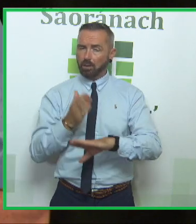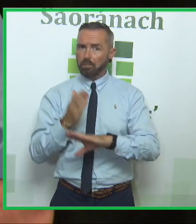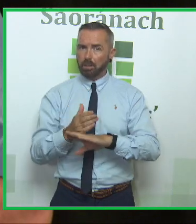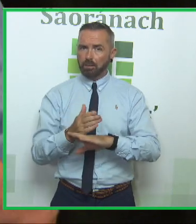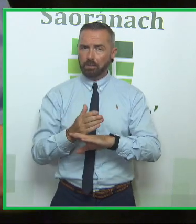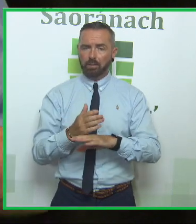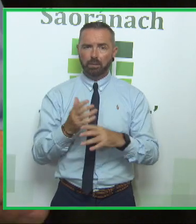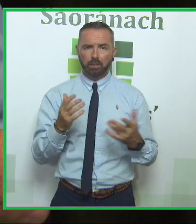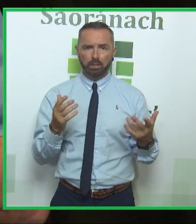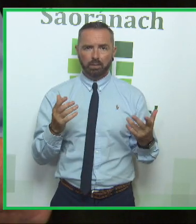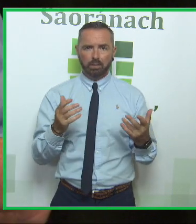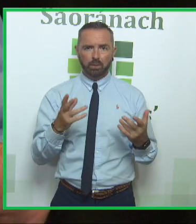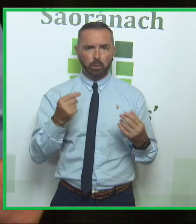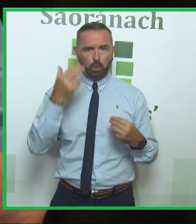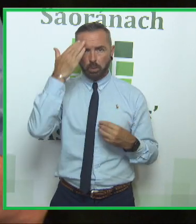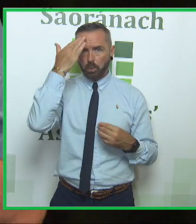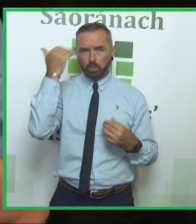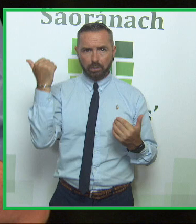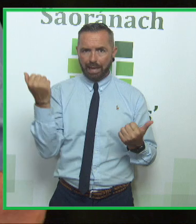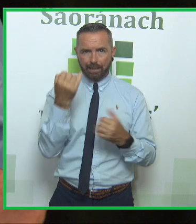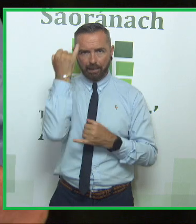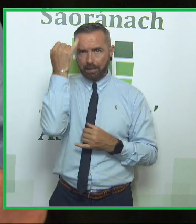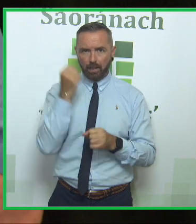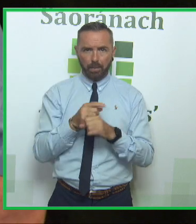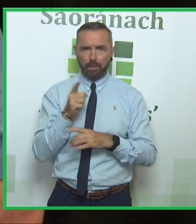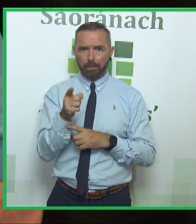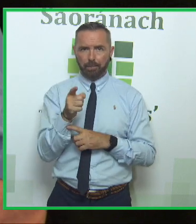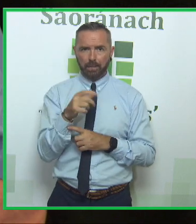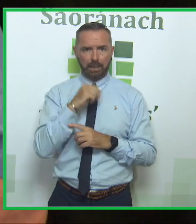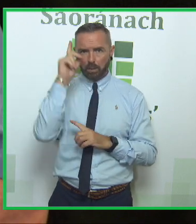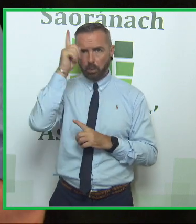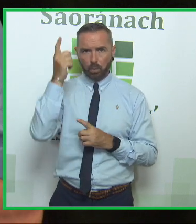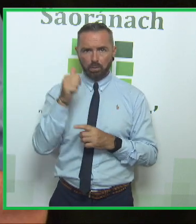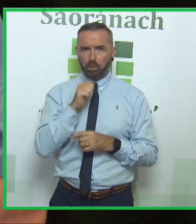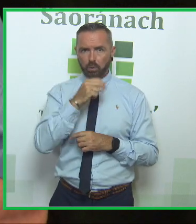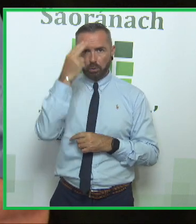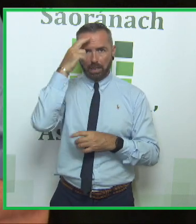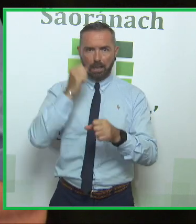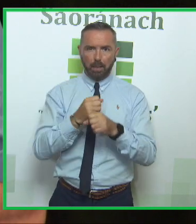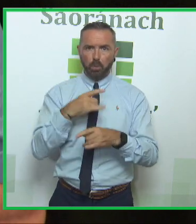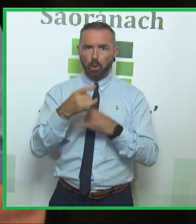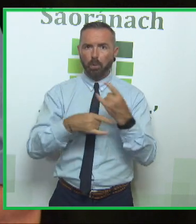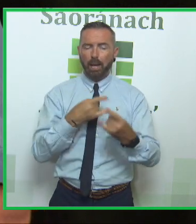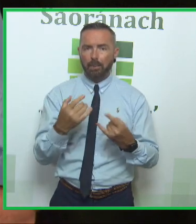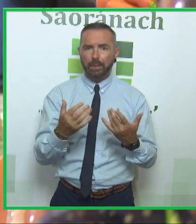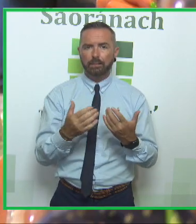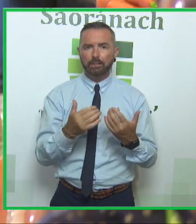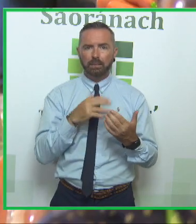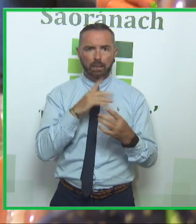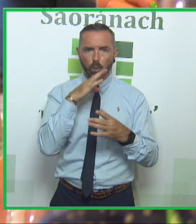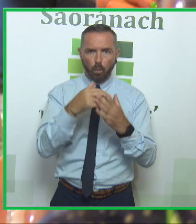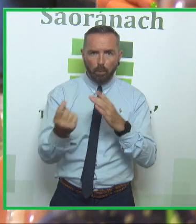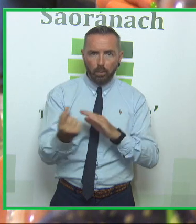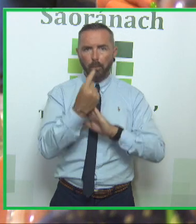mean, and nobody had any real understanding as what we were hit with at the